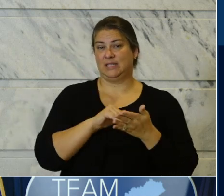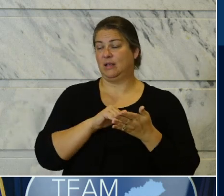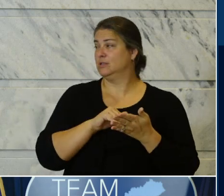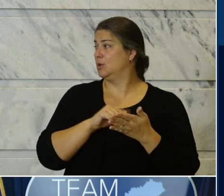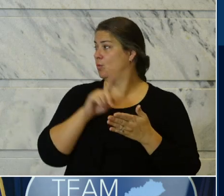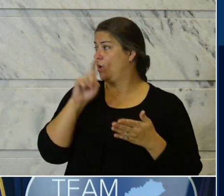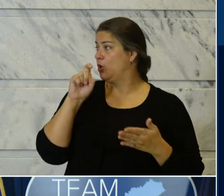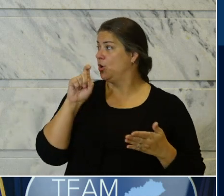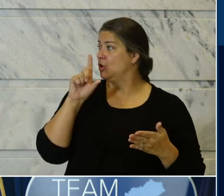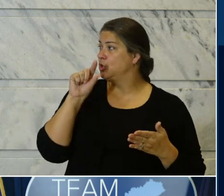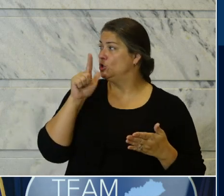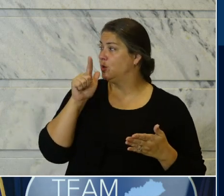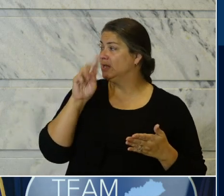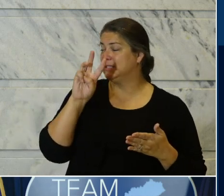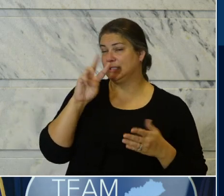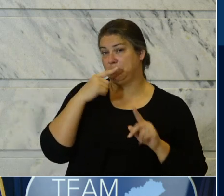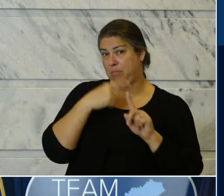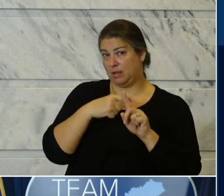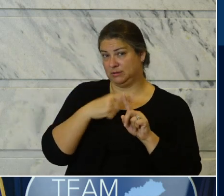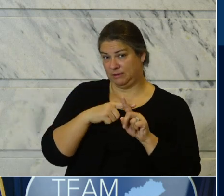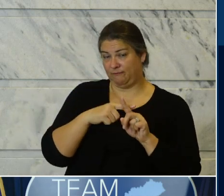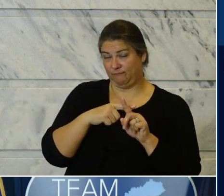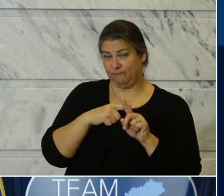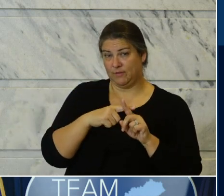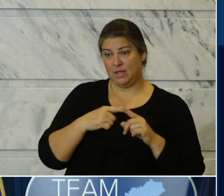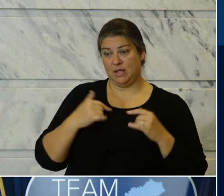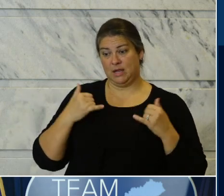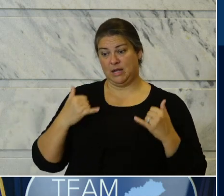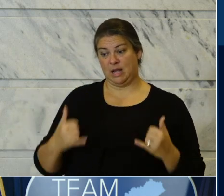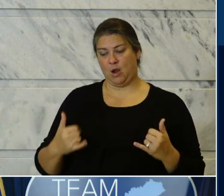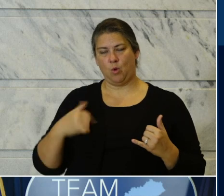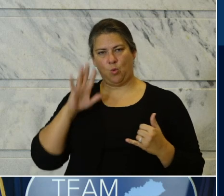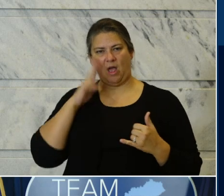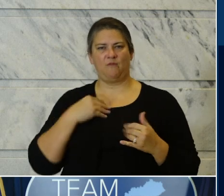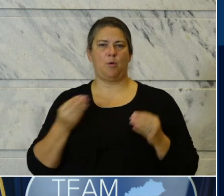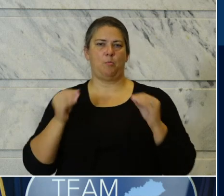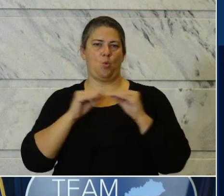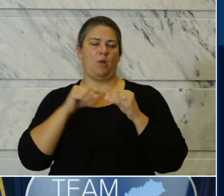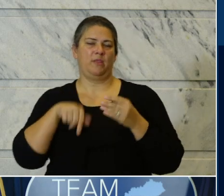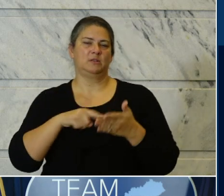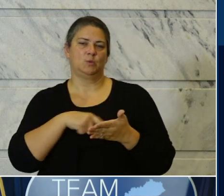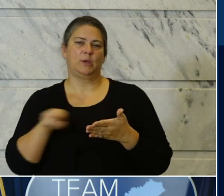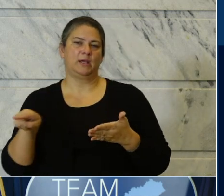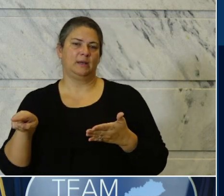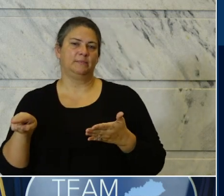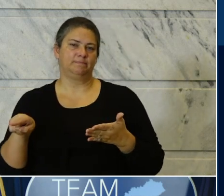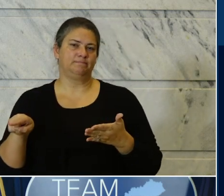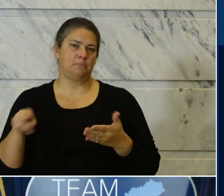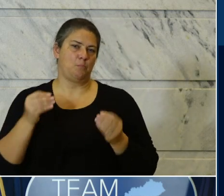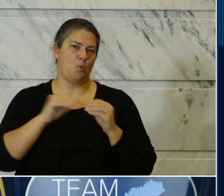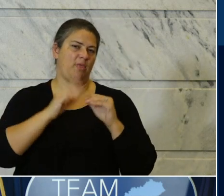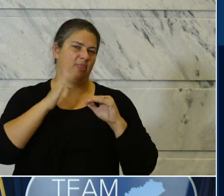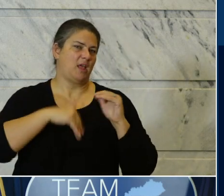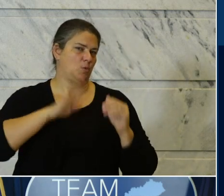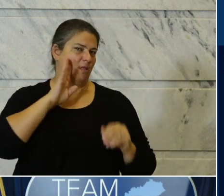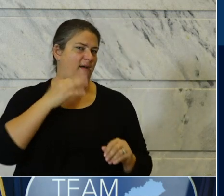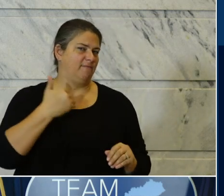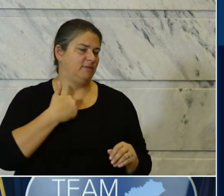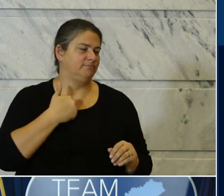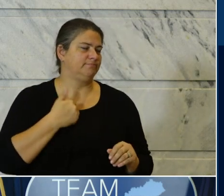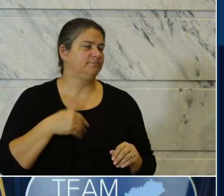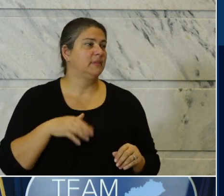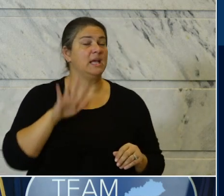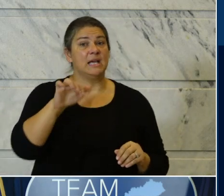6,126 positive cases, and we are on pace to have more than that this week. But yesterday, when I said